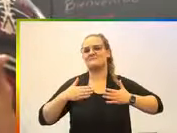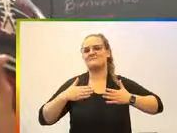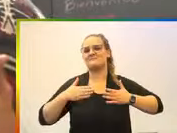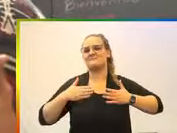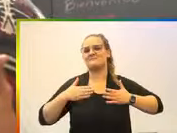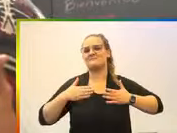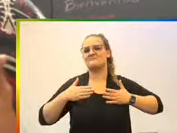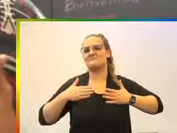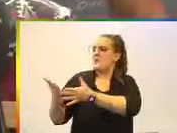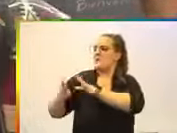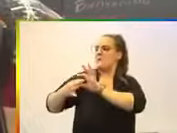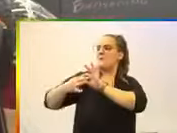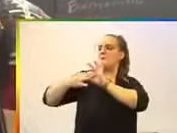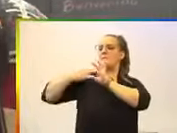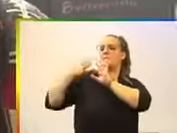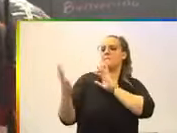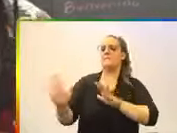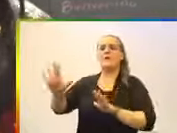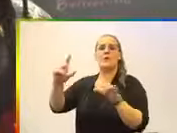Your words strike